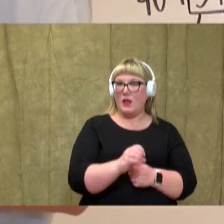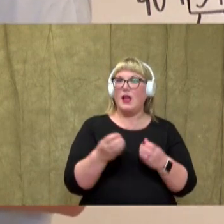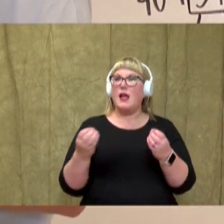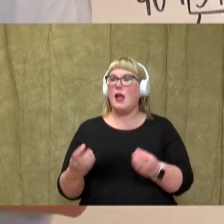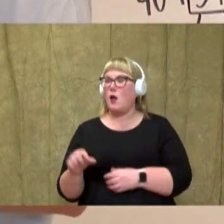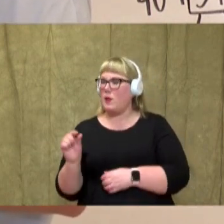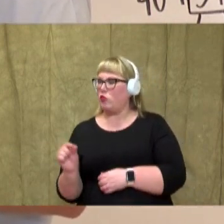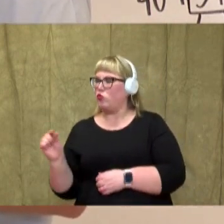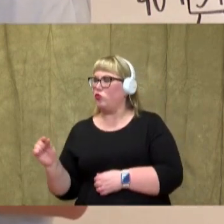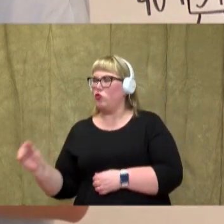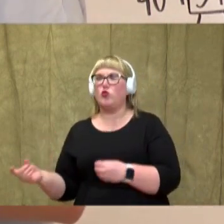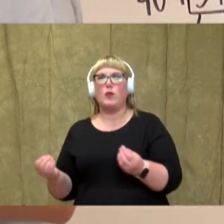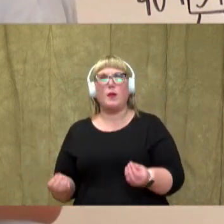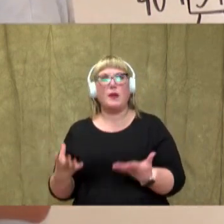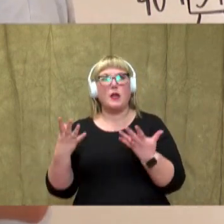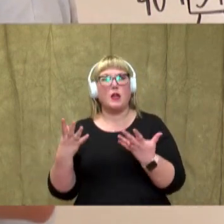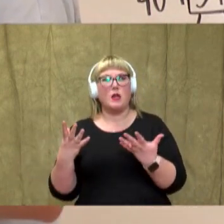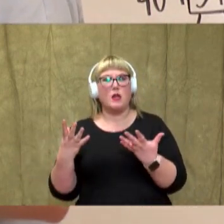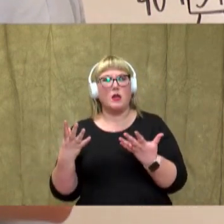cubes would I put?